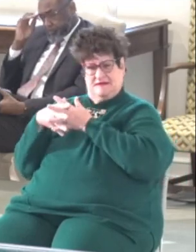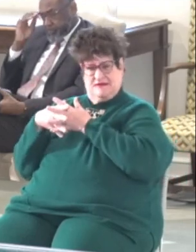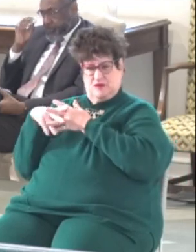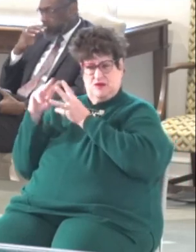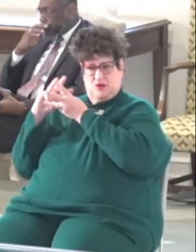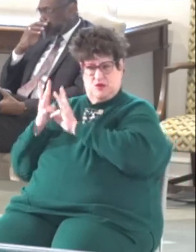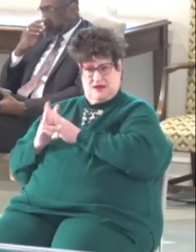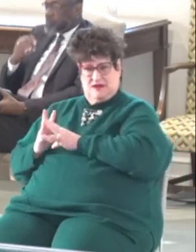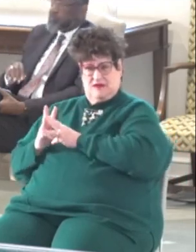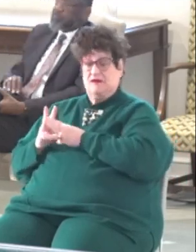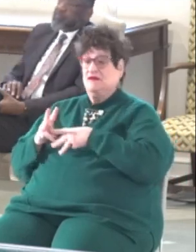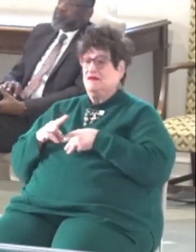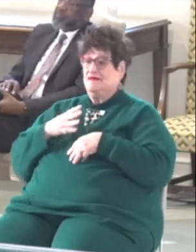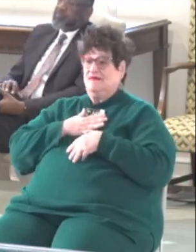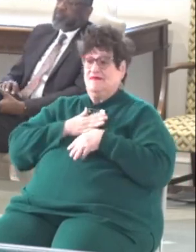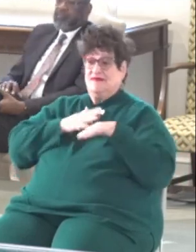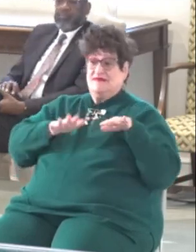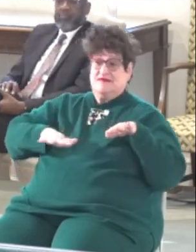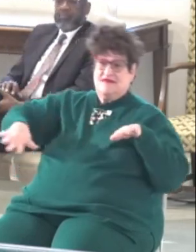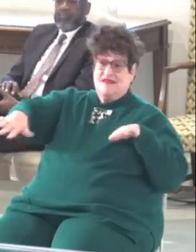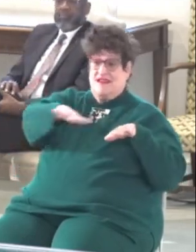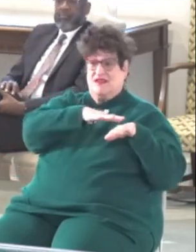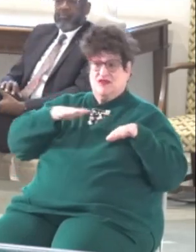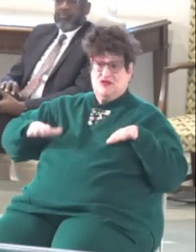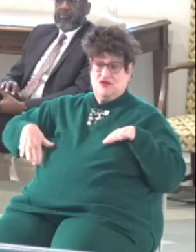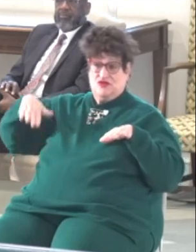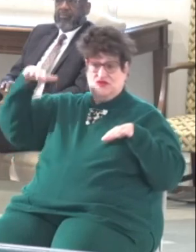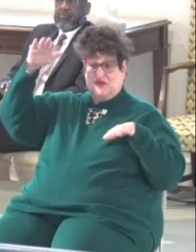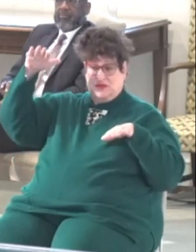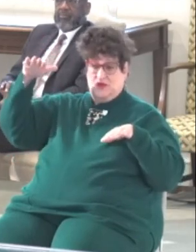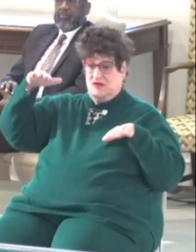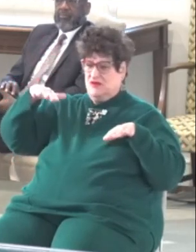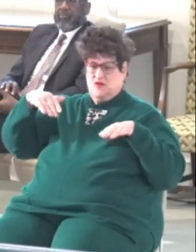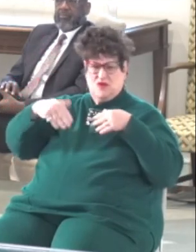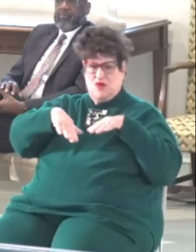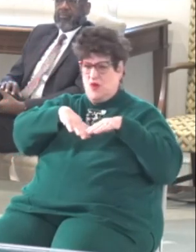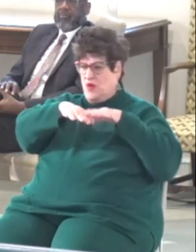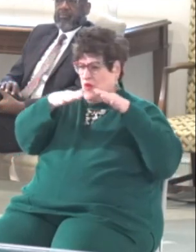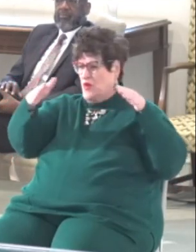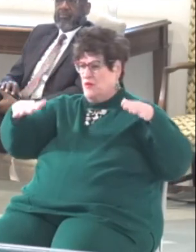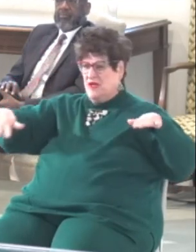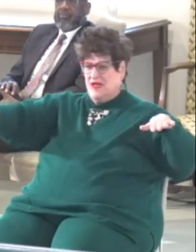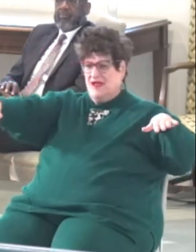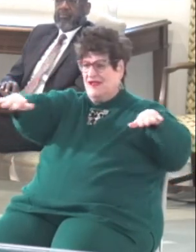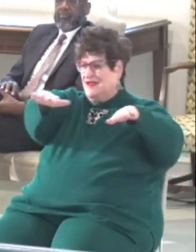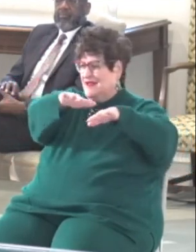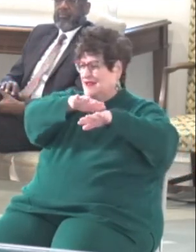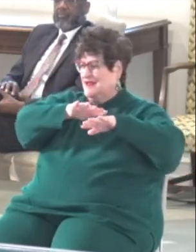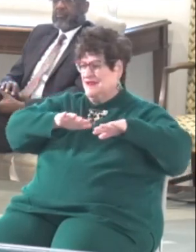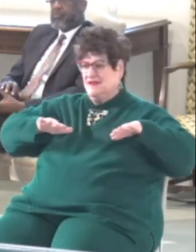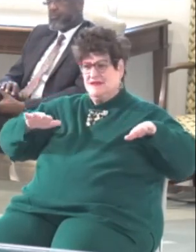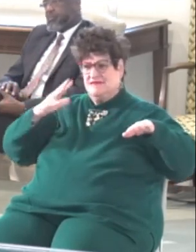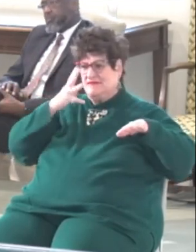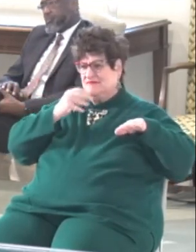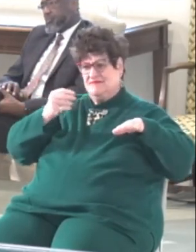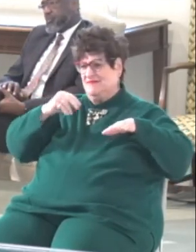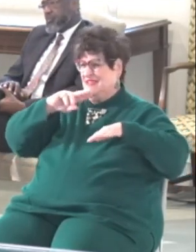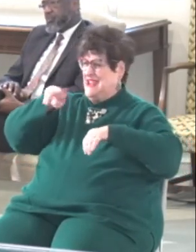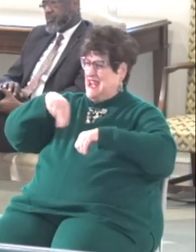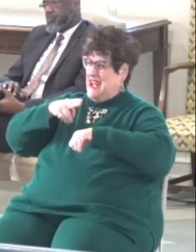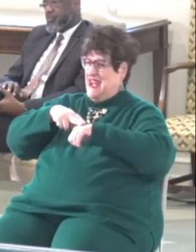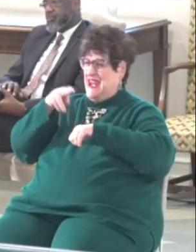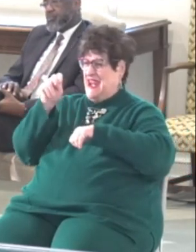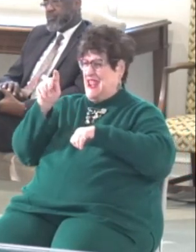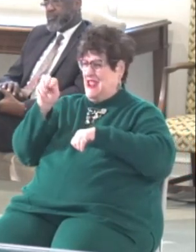open vistas, Oklahoma sky, and hardly anything that resembled anything other than nature all around